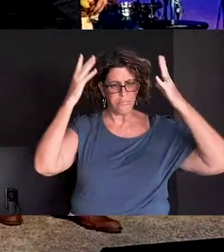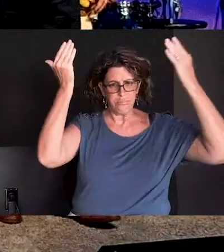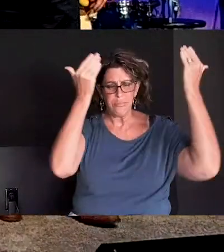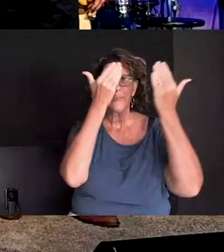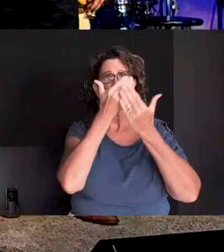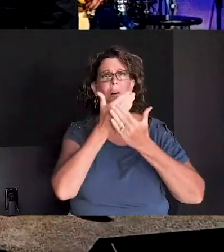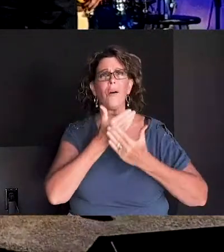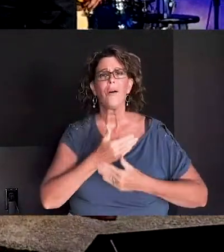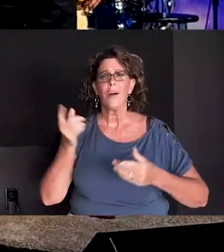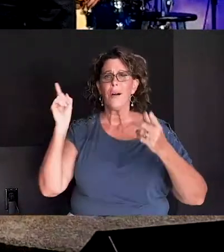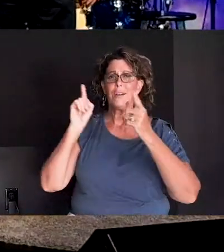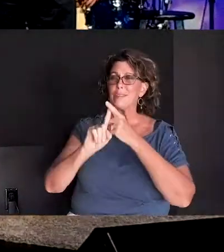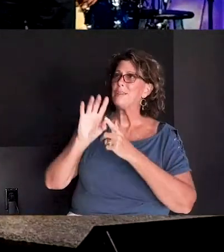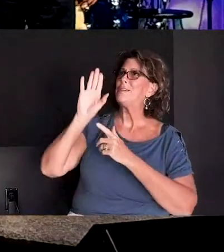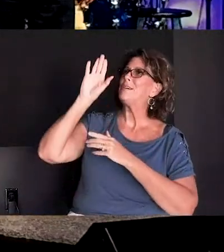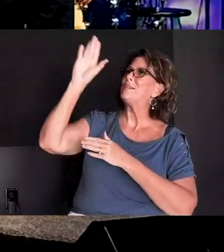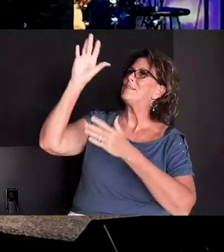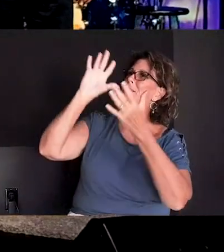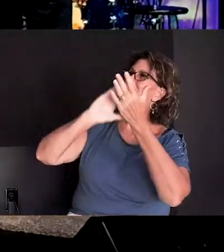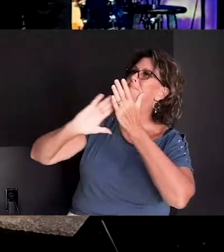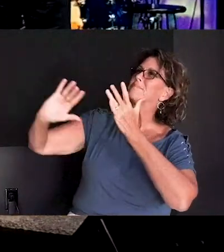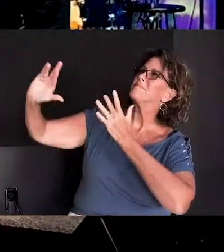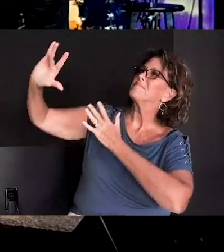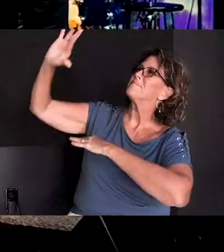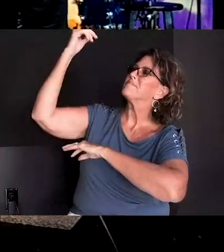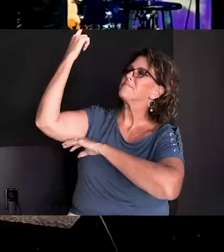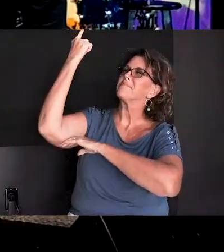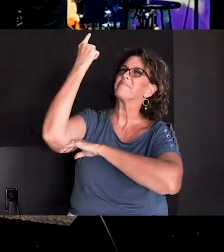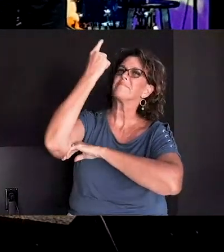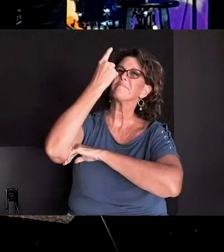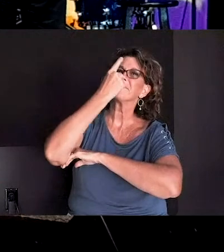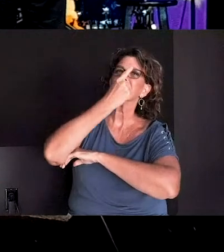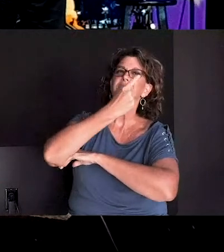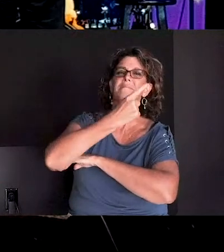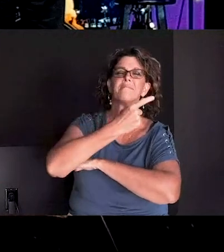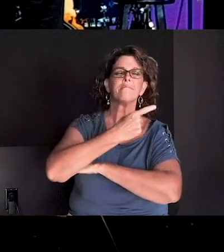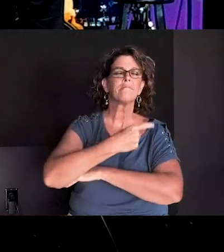darkness, into your glorious day.